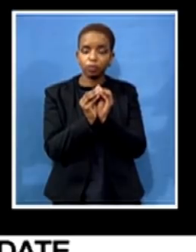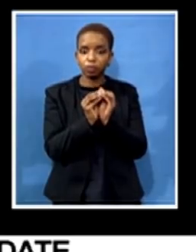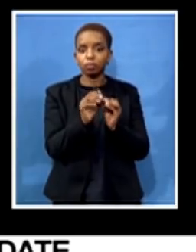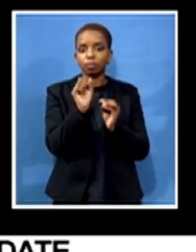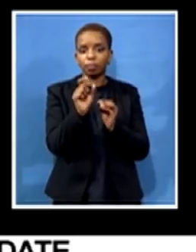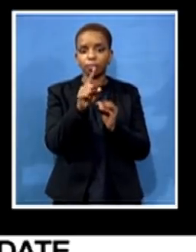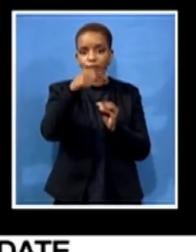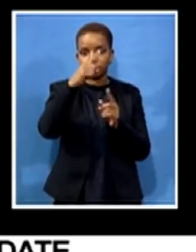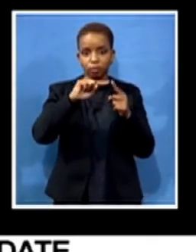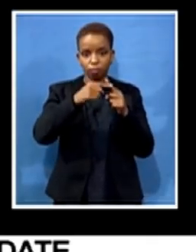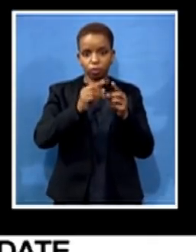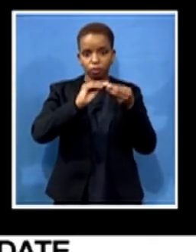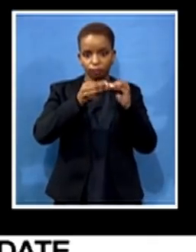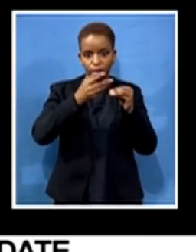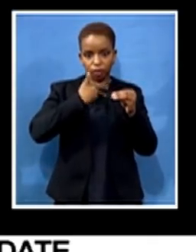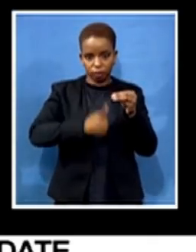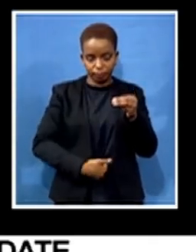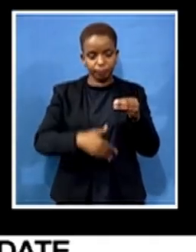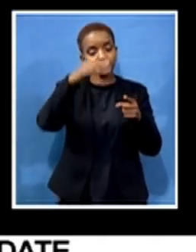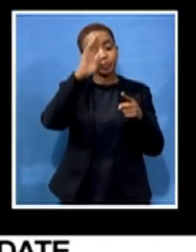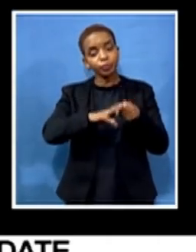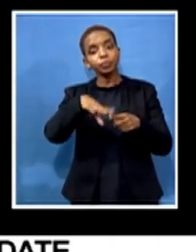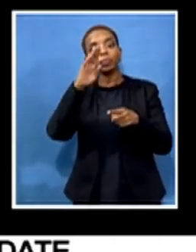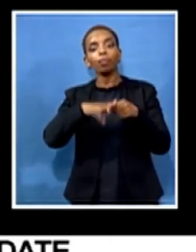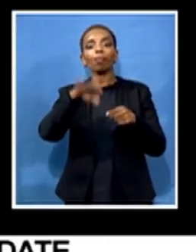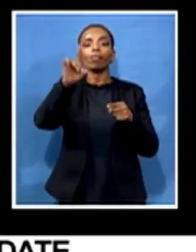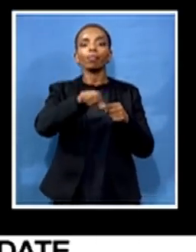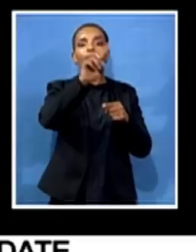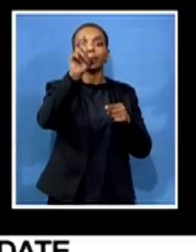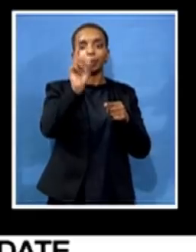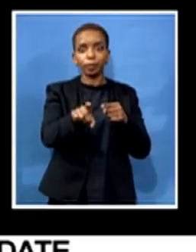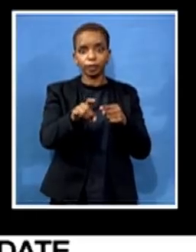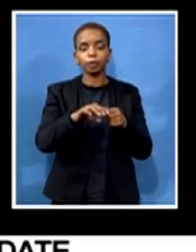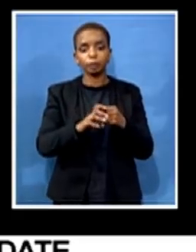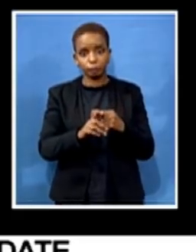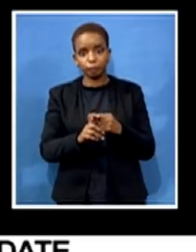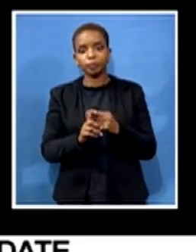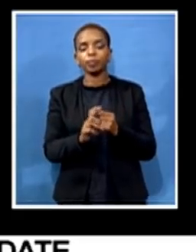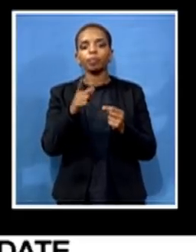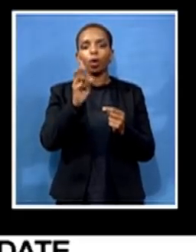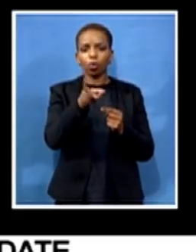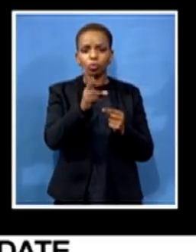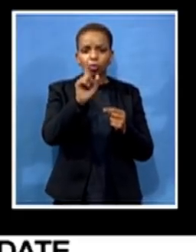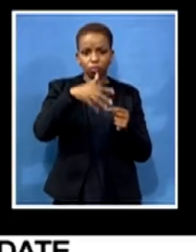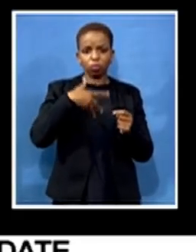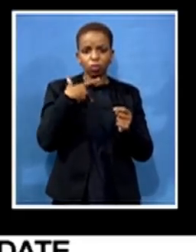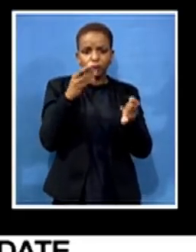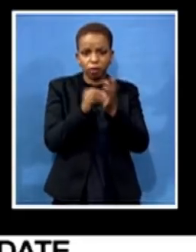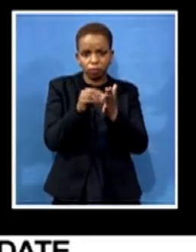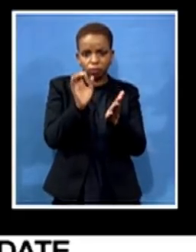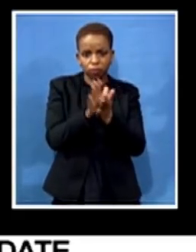The first question, I must also put it on record, I'm not Mazoti's friend. And